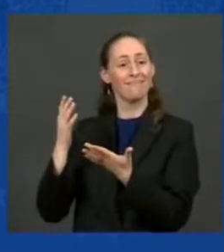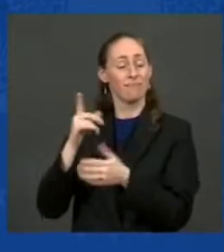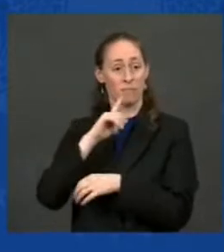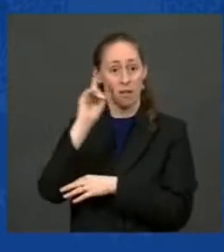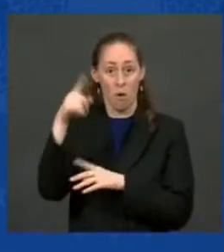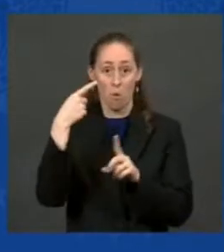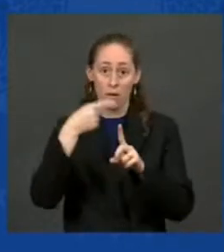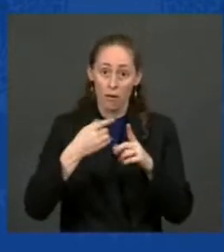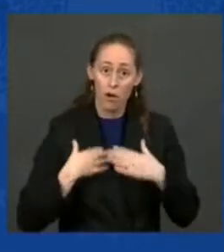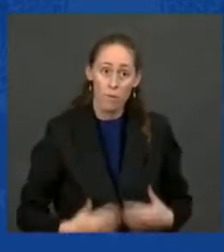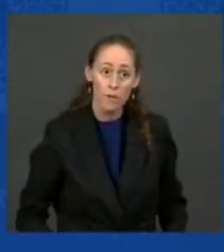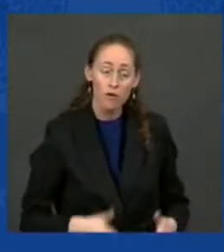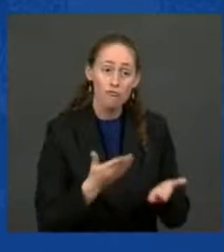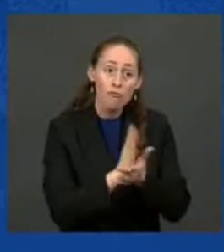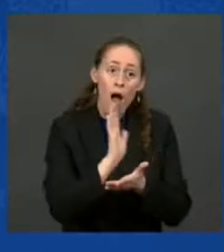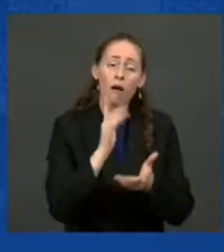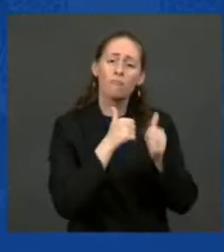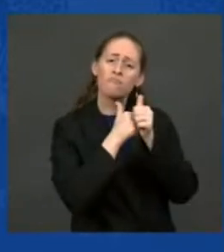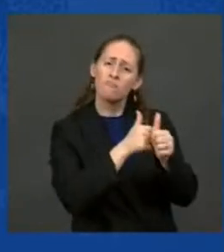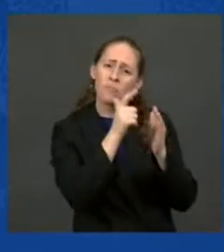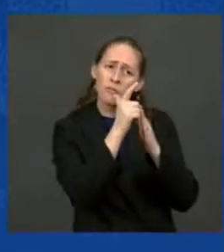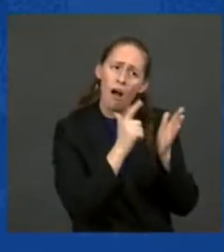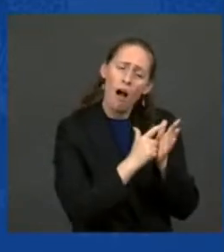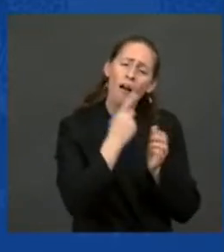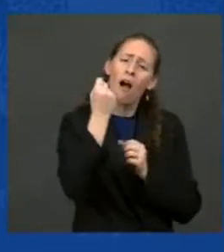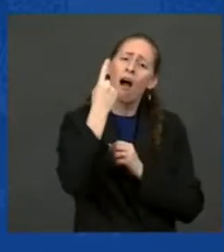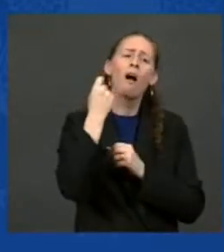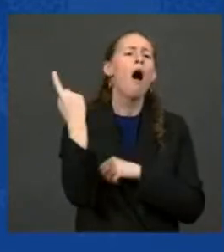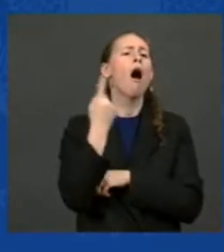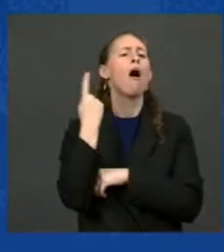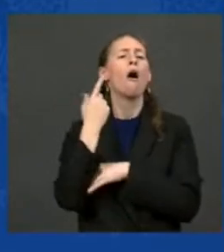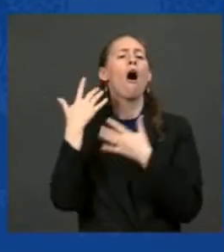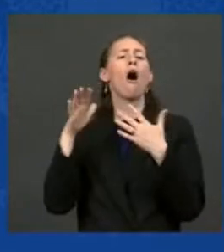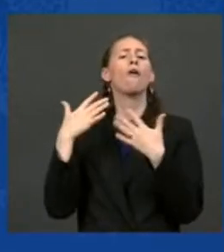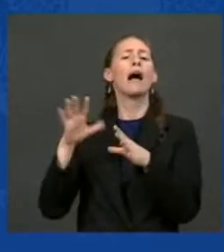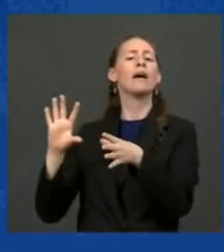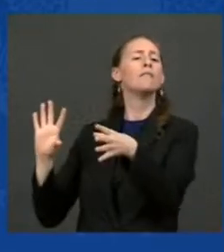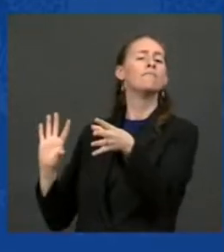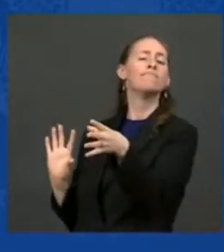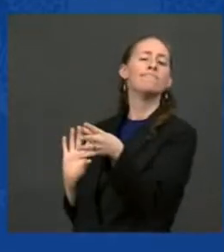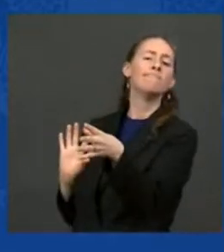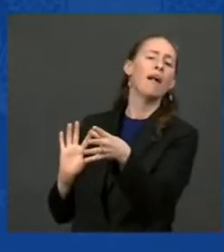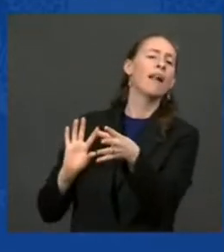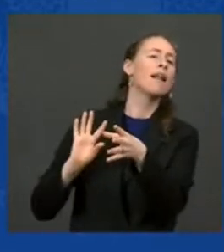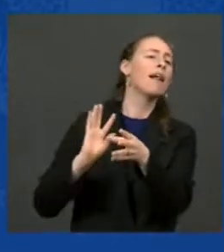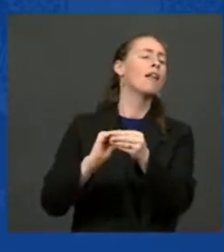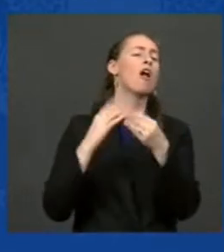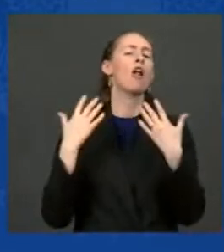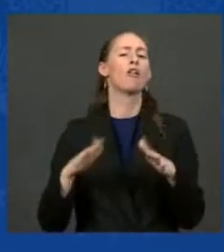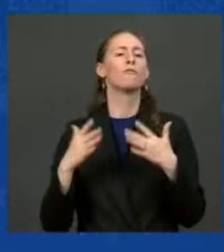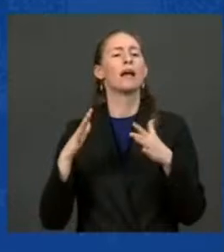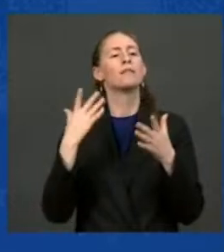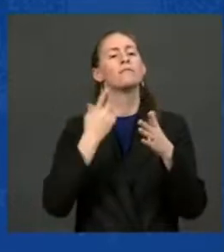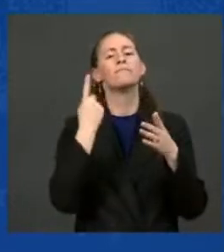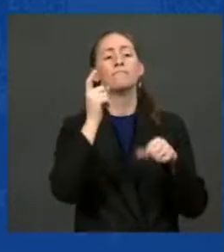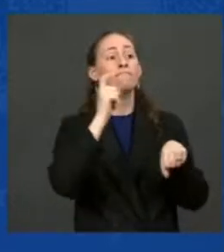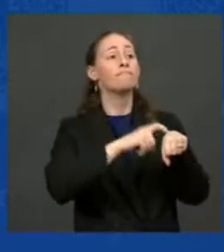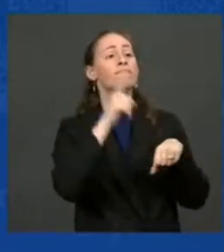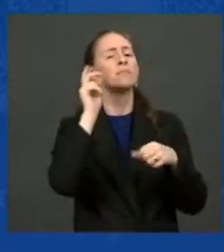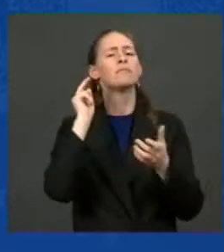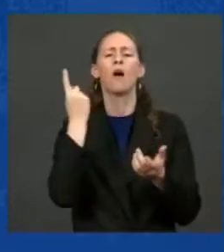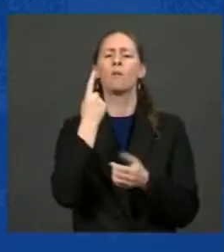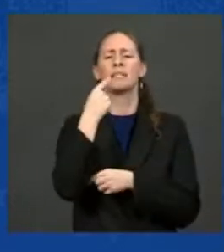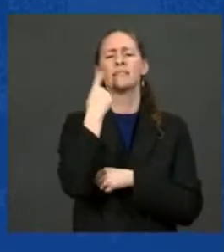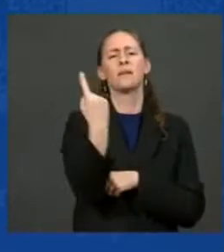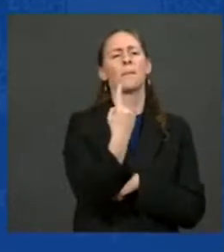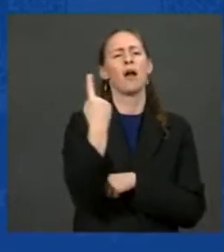and the rule of law. He is consistently and actively engaged as an outspoken world leader in this cause.